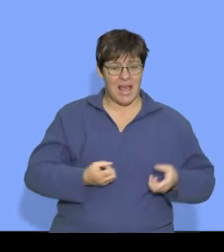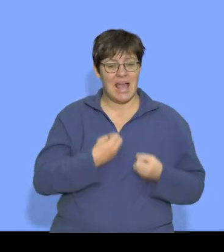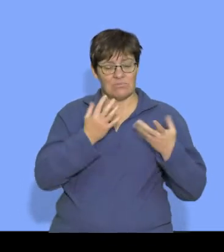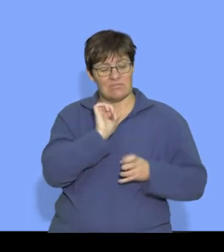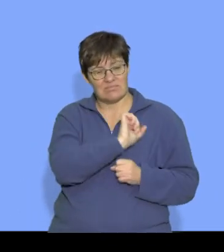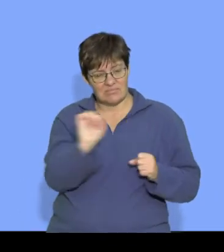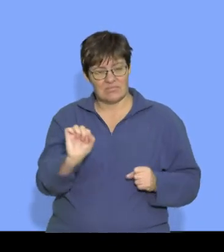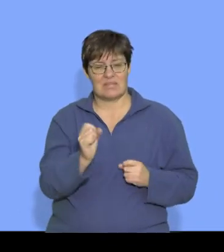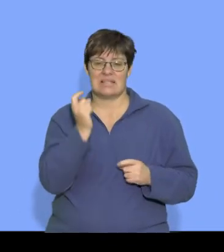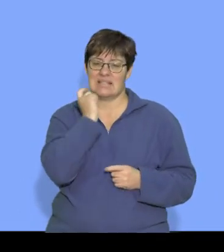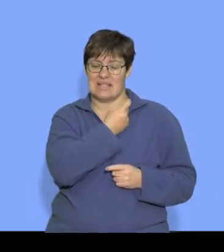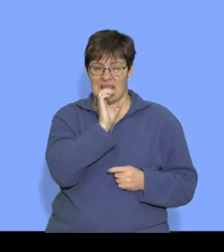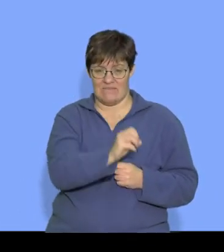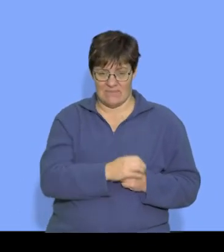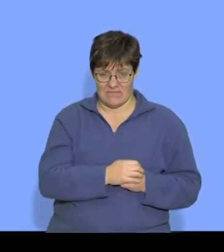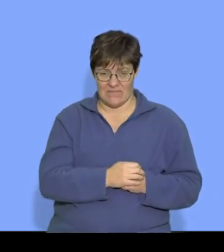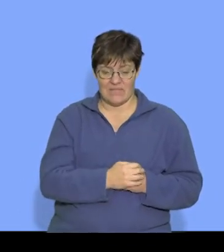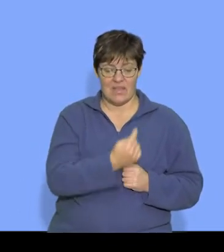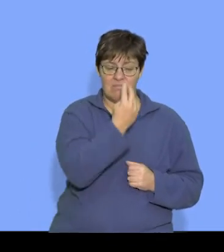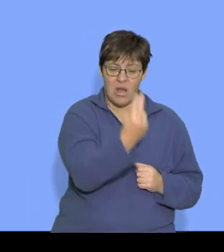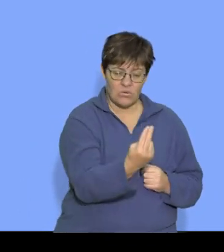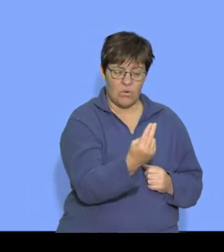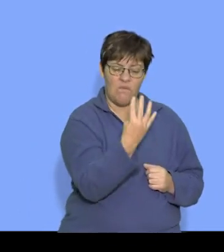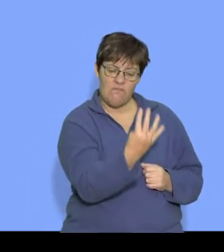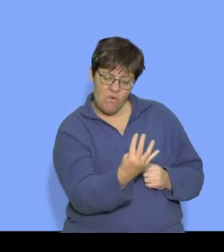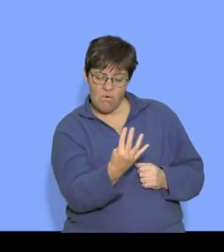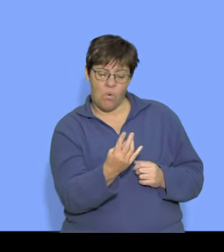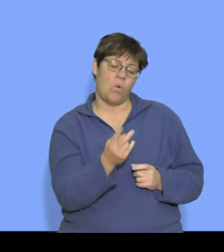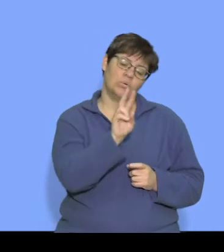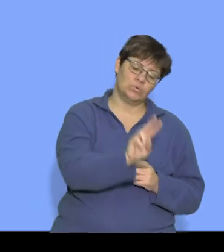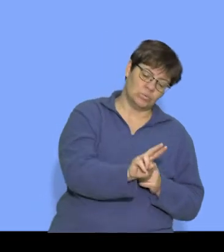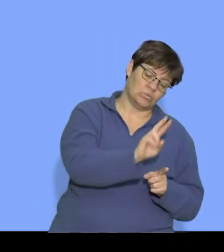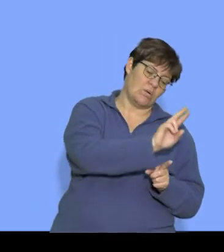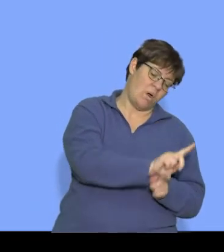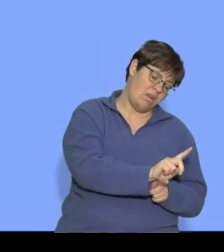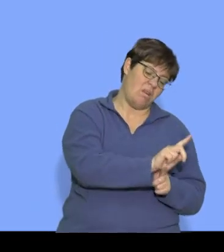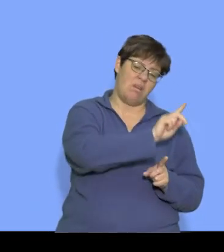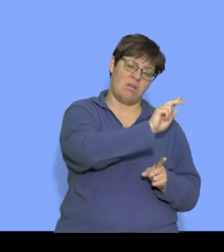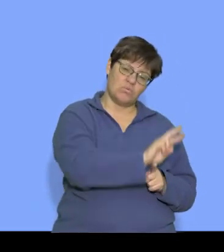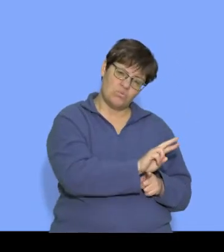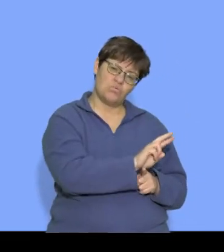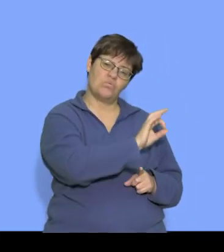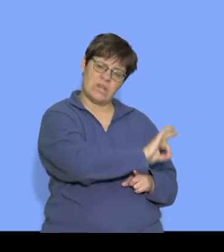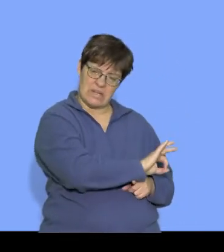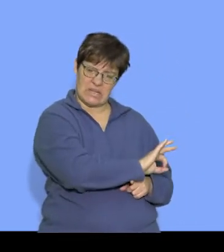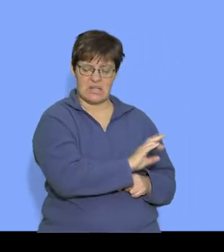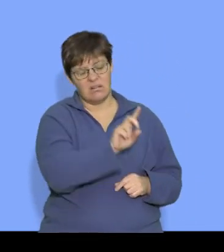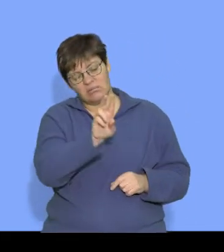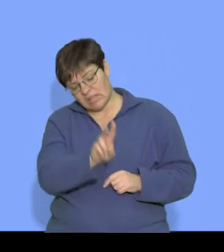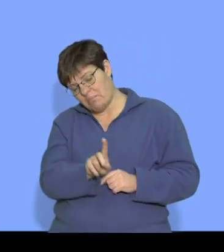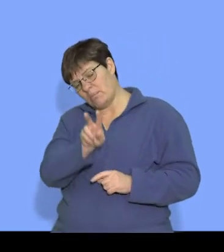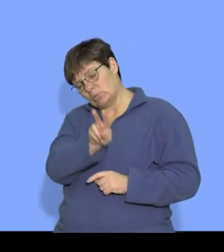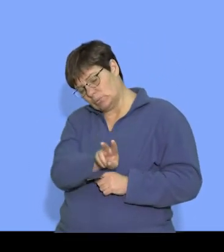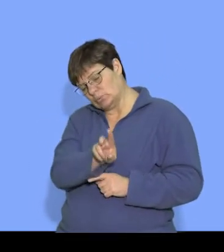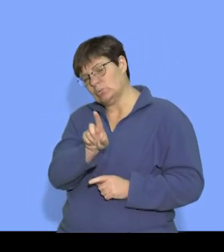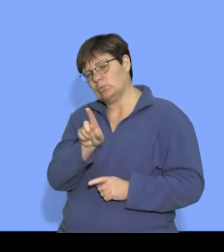of the number of teeth of each kind on one half of the upper jaw and the lower jaw. So here's